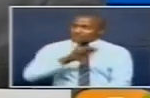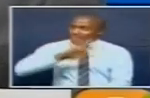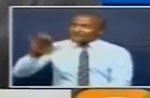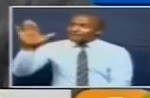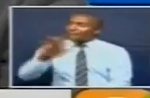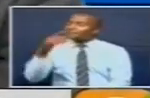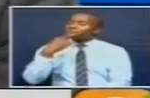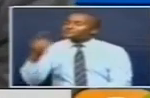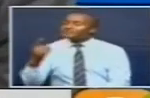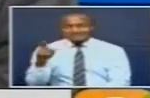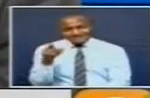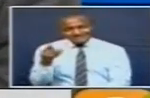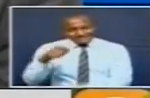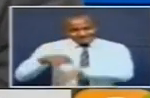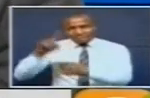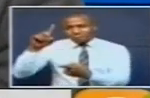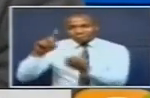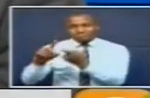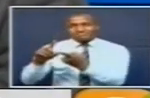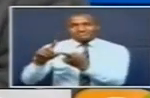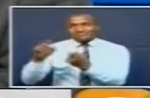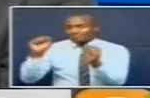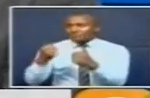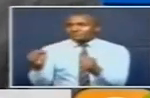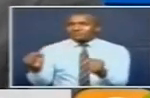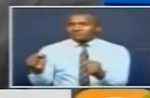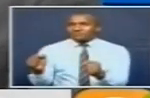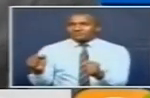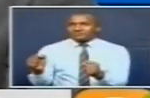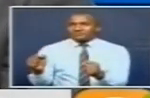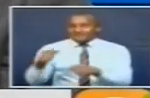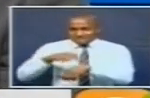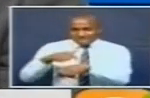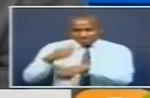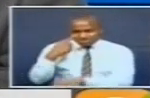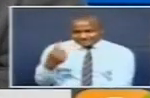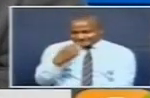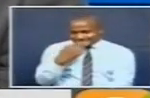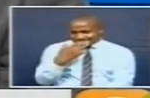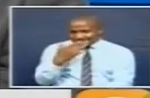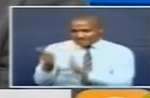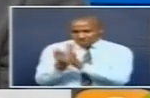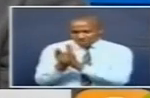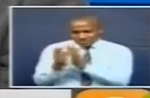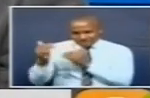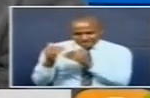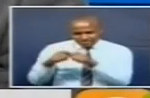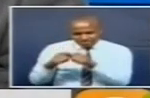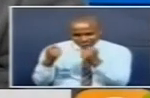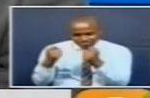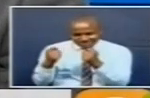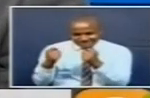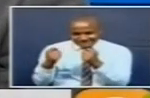please, can you reduce that time a little bit, because it's not going to be practical. Right. And when you realize that we are about to violate a particular provision of the